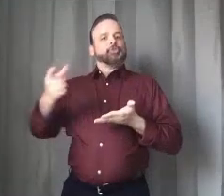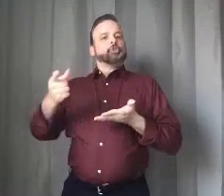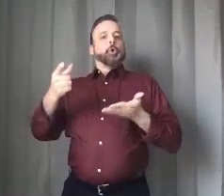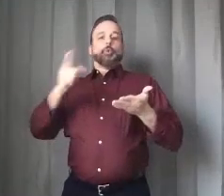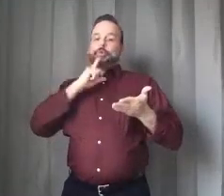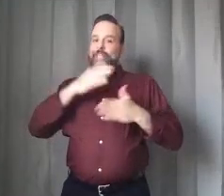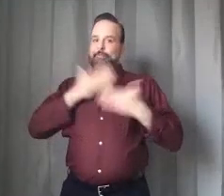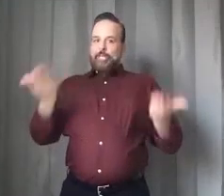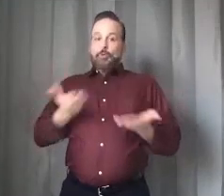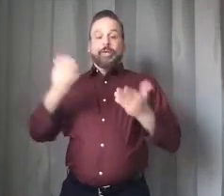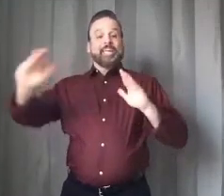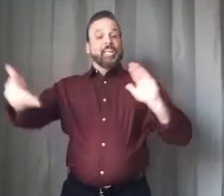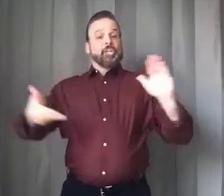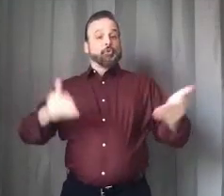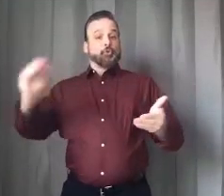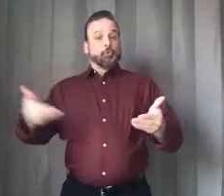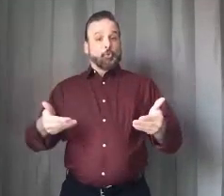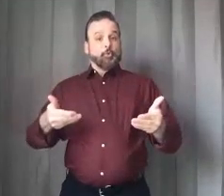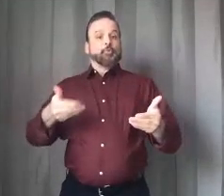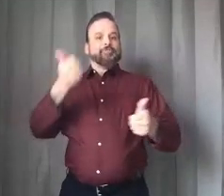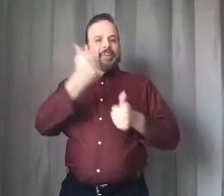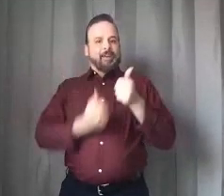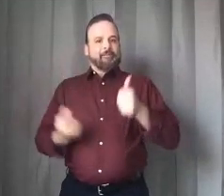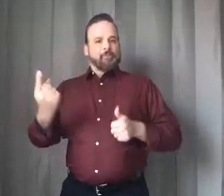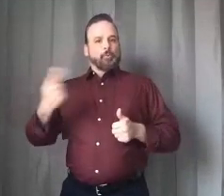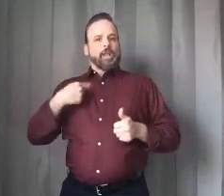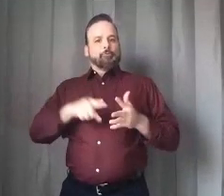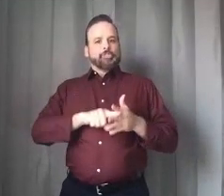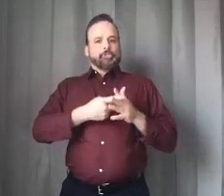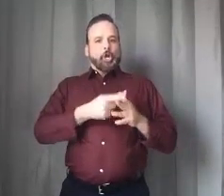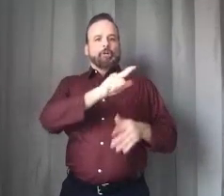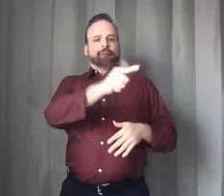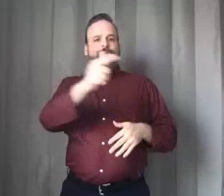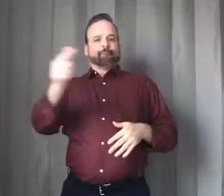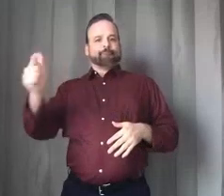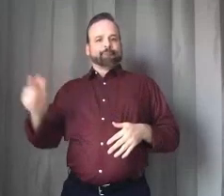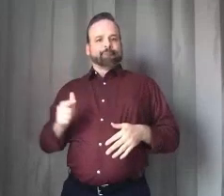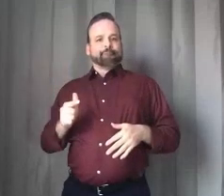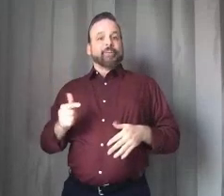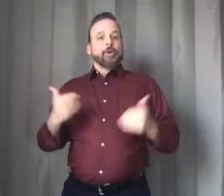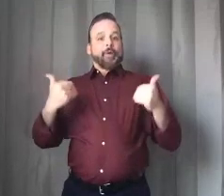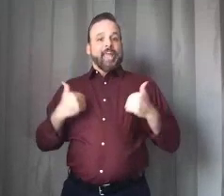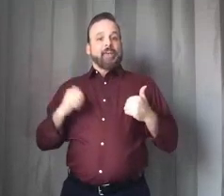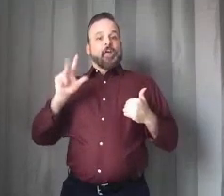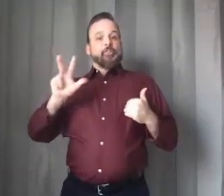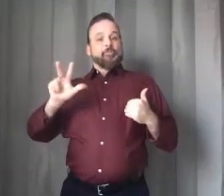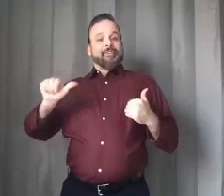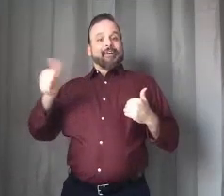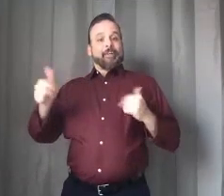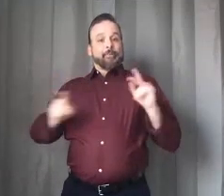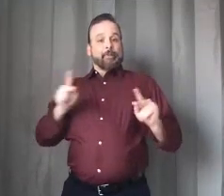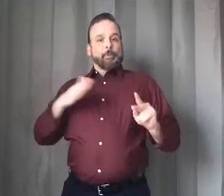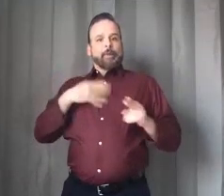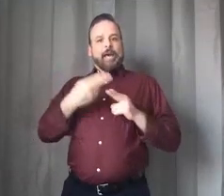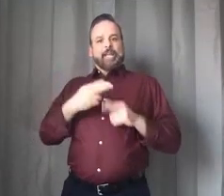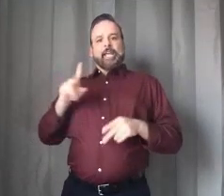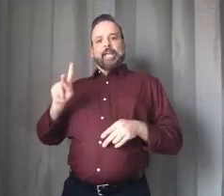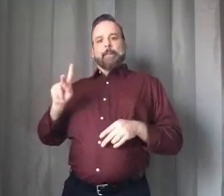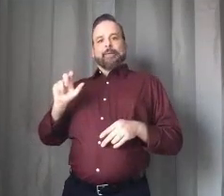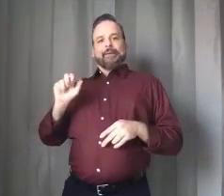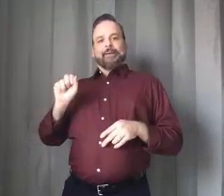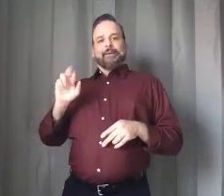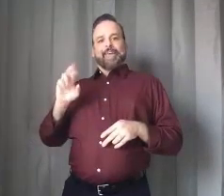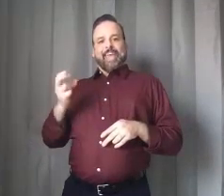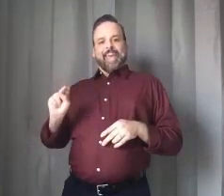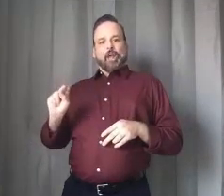everyone. We're just going to start around the edges. We've got three other contributors. My name is Karen Strong. I am